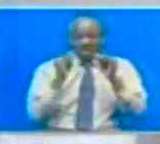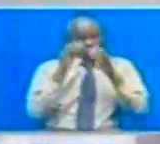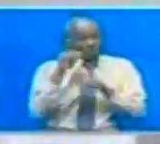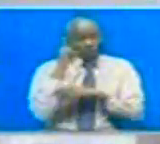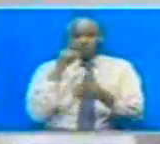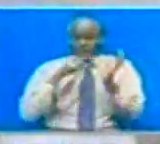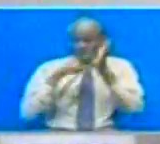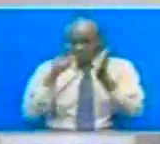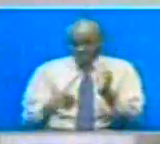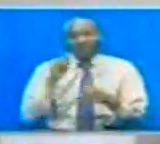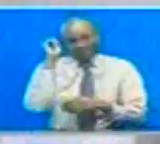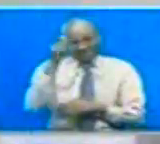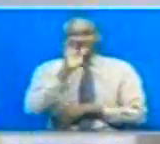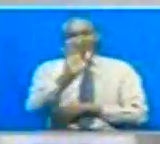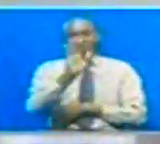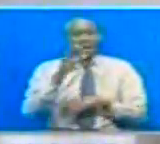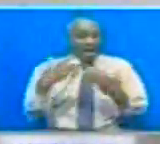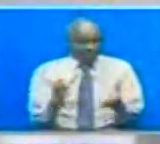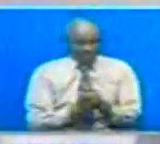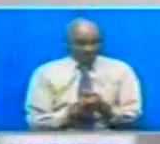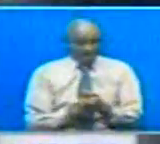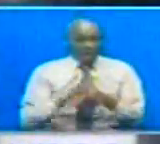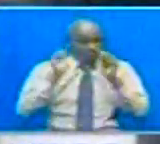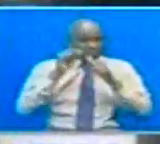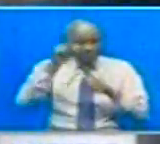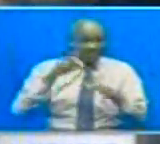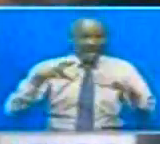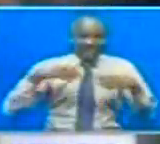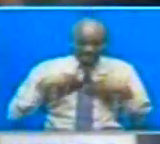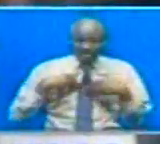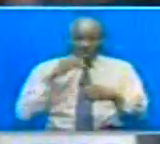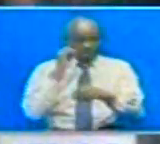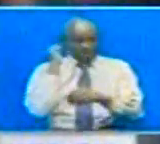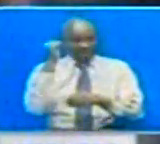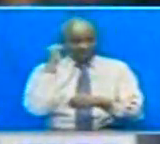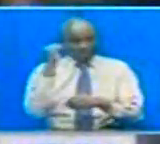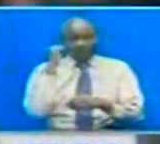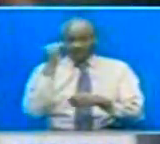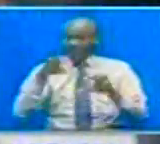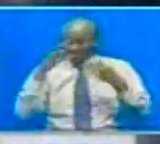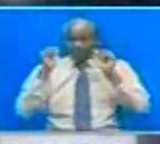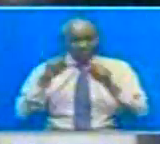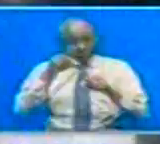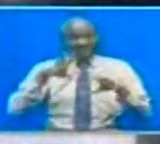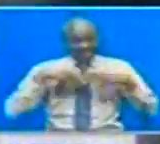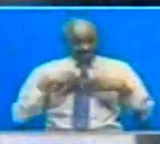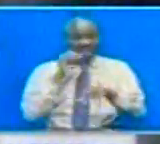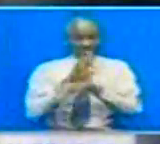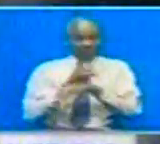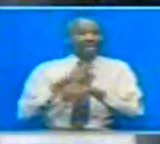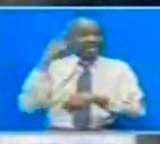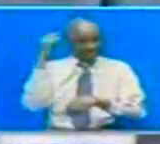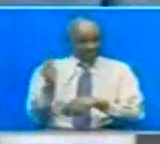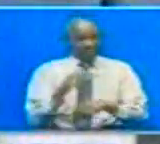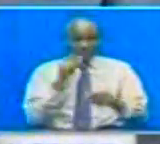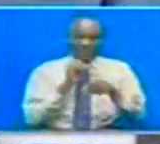new side of the president. Could he have heeded to this advice from political scientist Mutahi Ngunyi when we interviewed him last